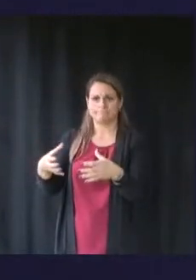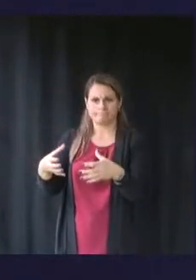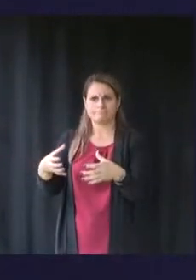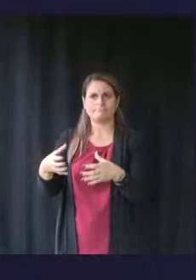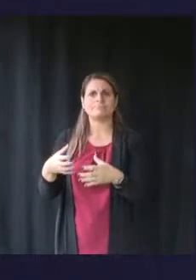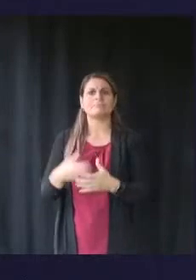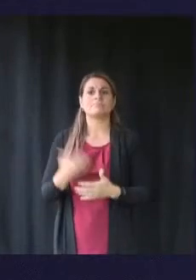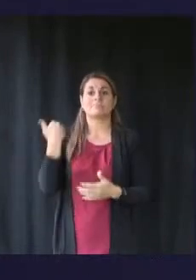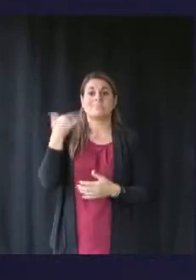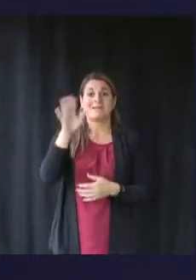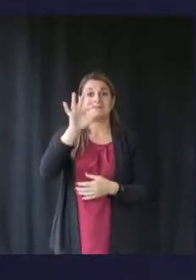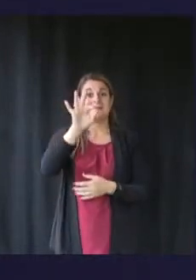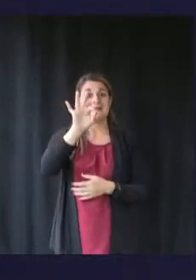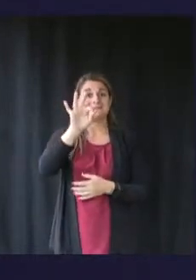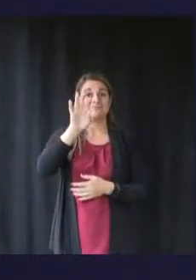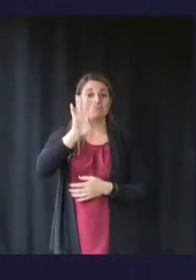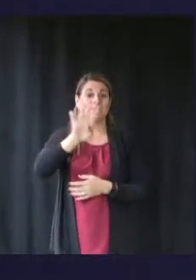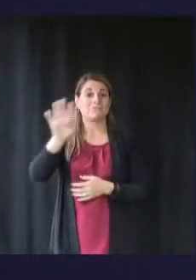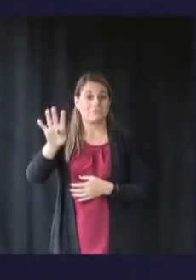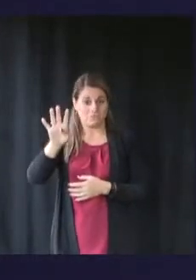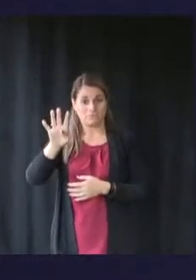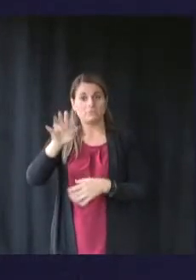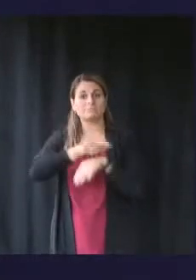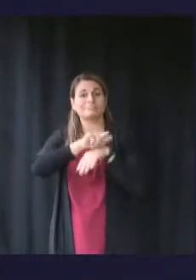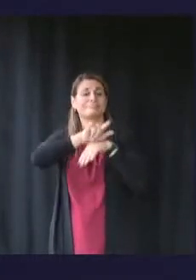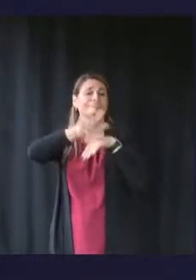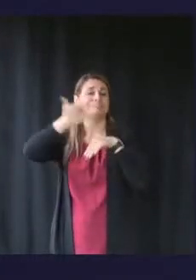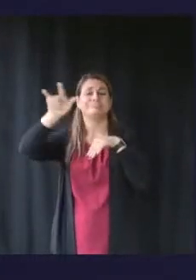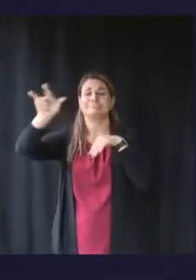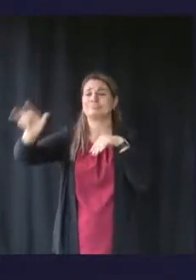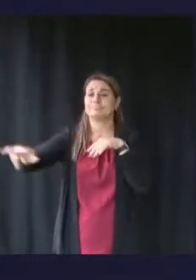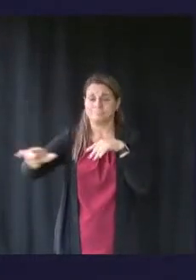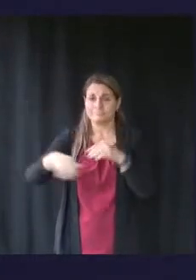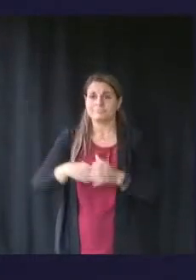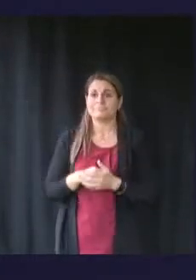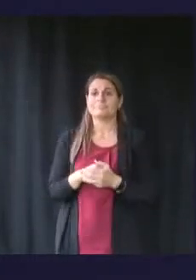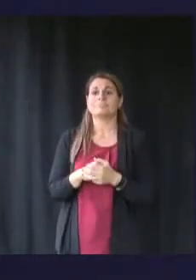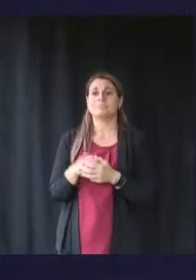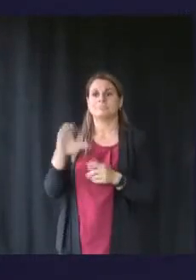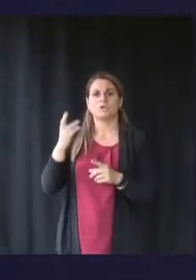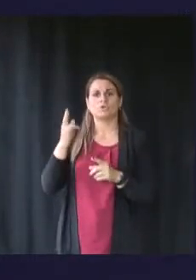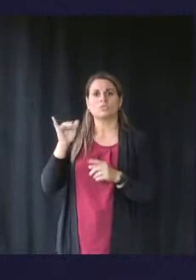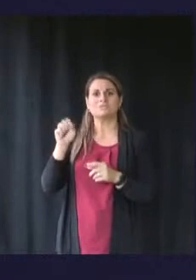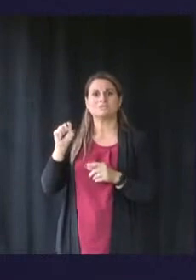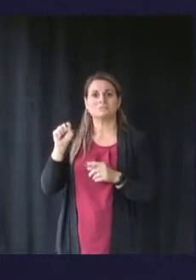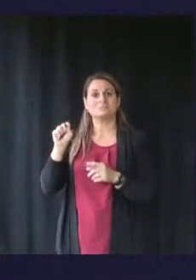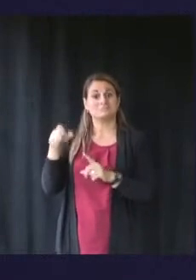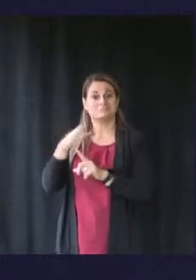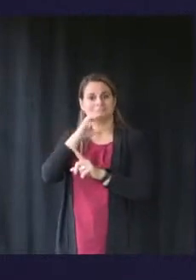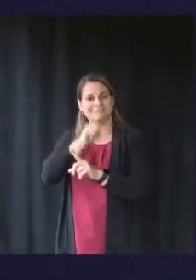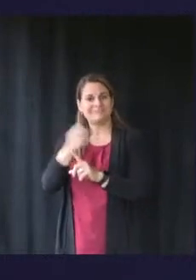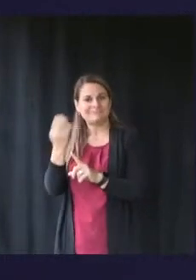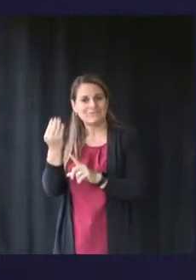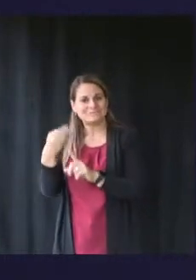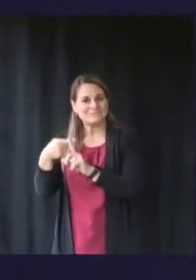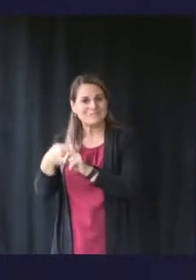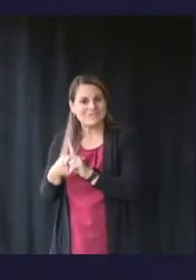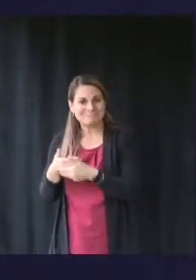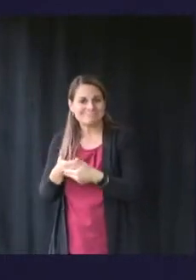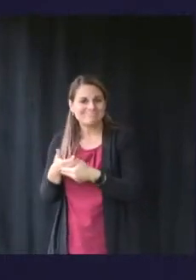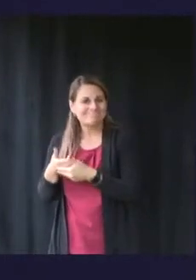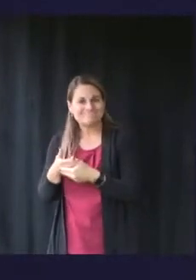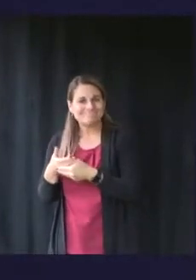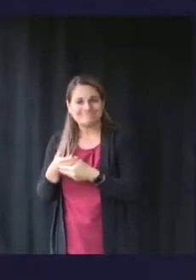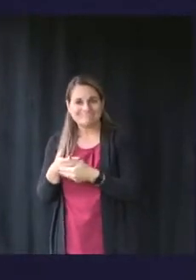young Christopher, just 14 months old at the time, to travel to the bombed-out cities of Europe to document